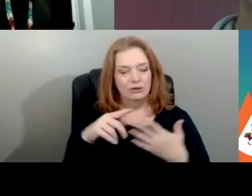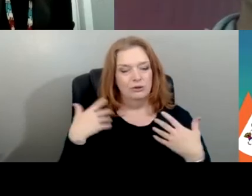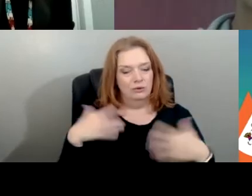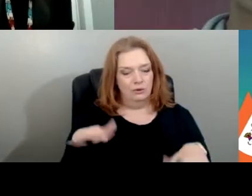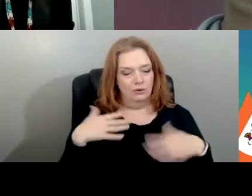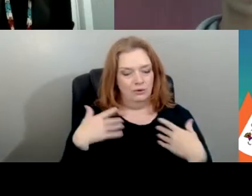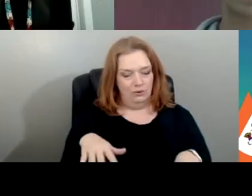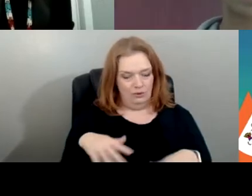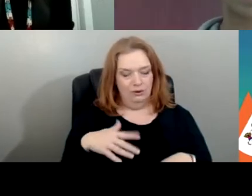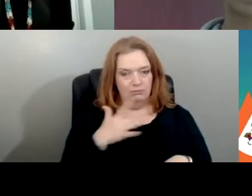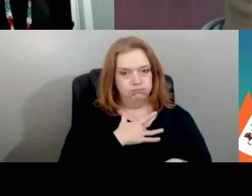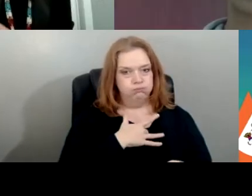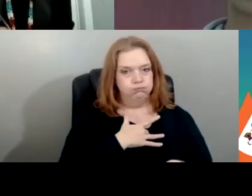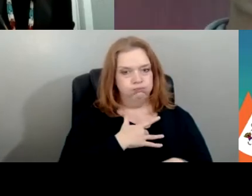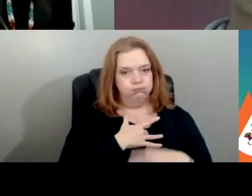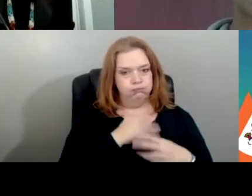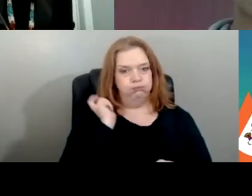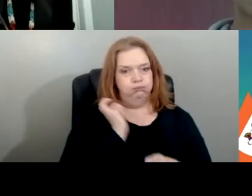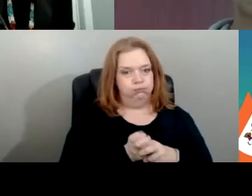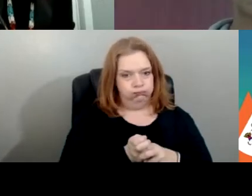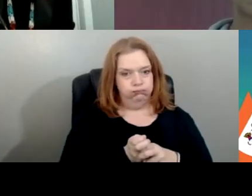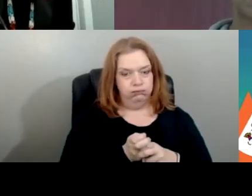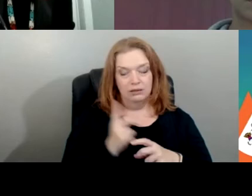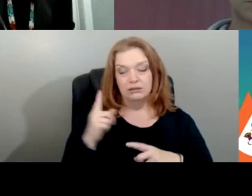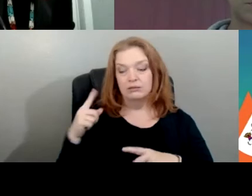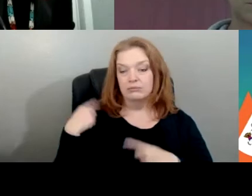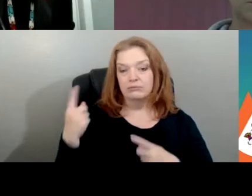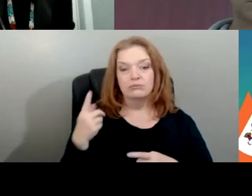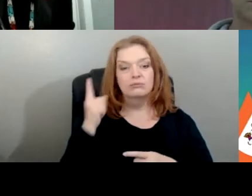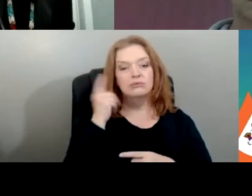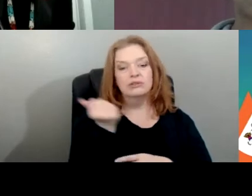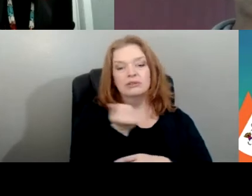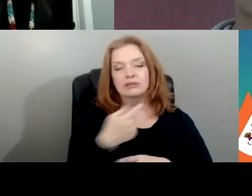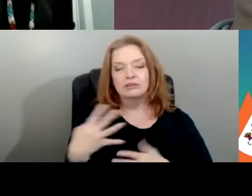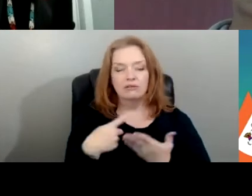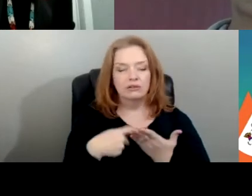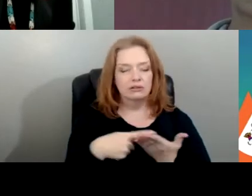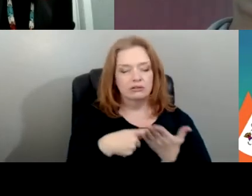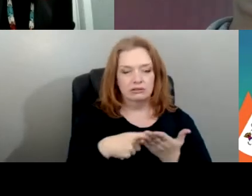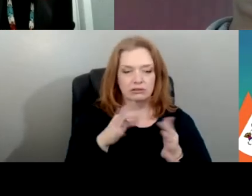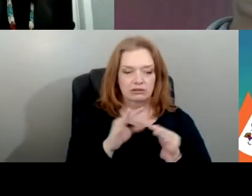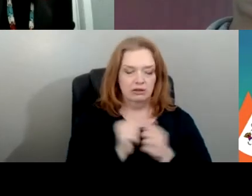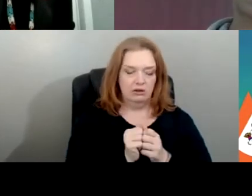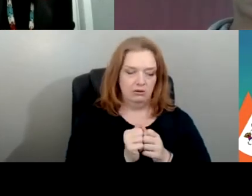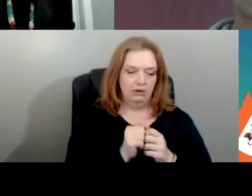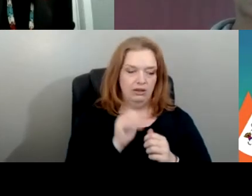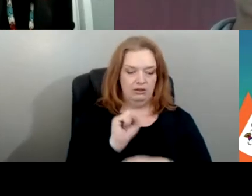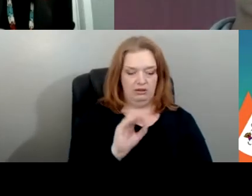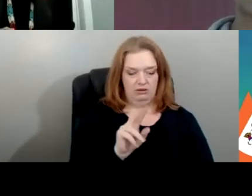you've heard over the last 9 sessions, several discussions about sovereignty and jurisdiction, and how complicated it can